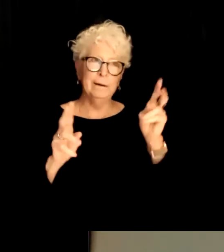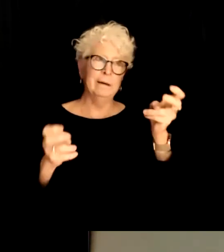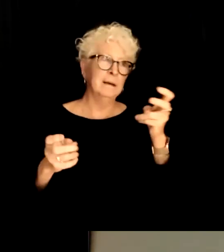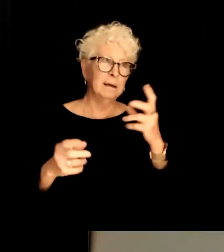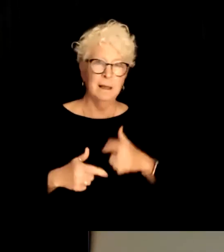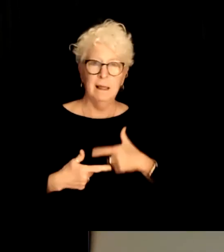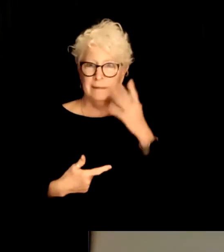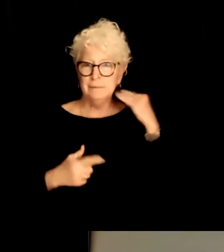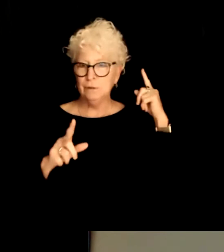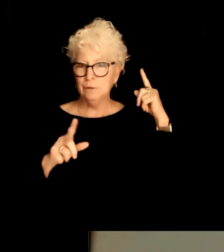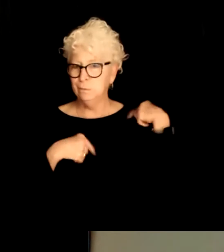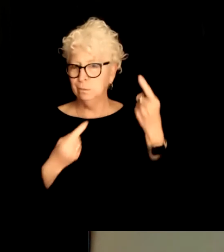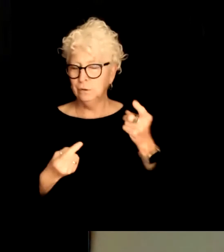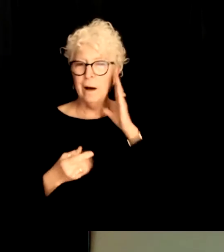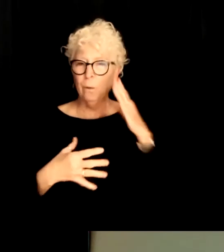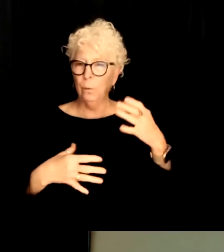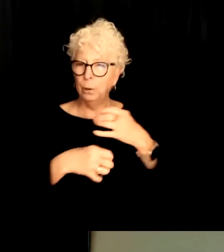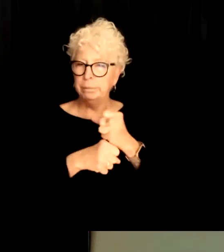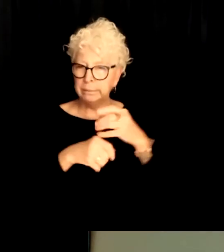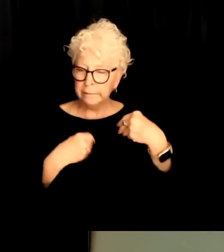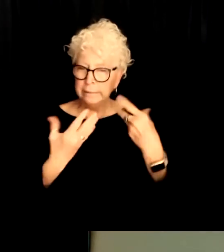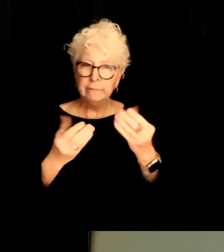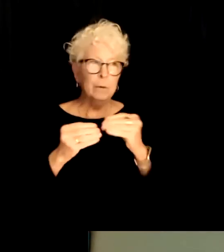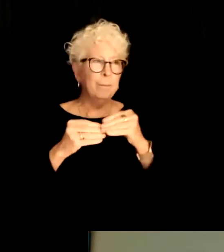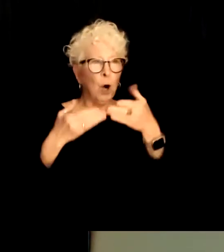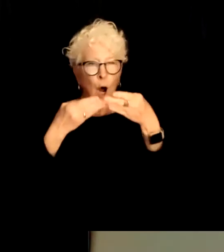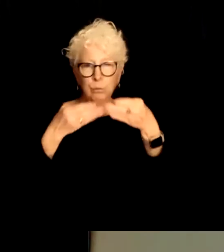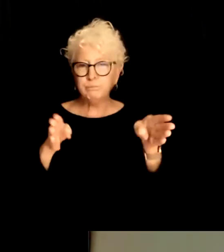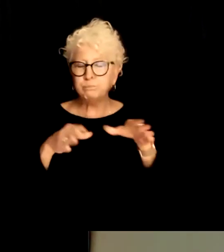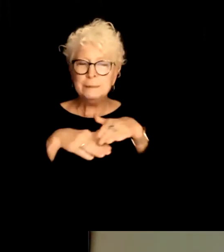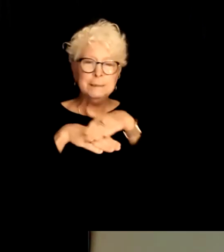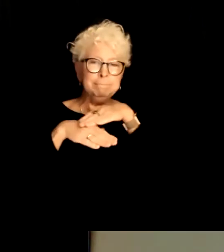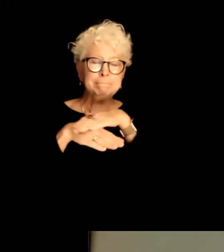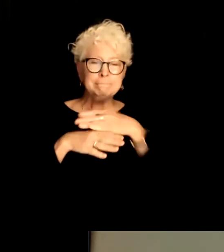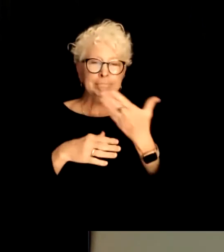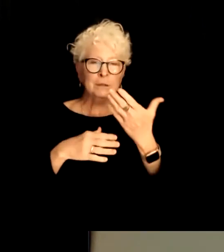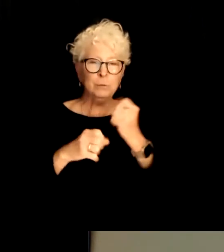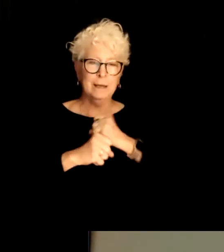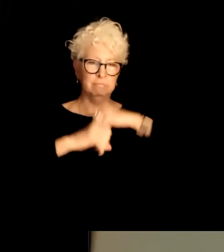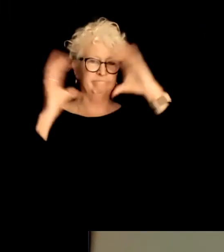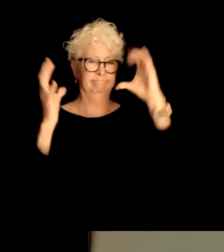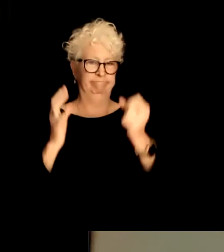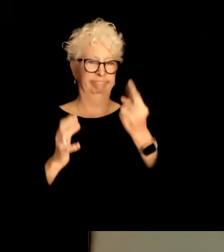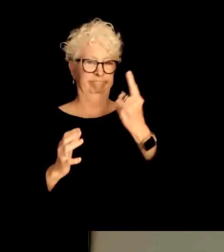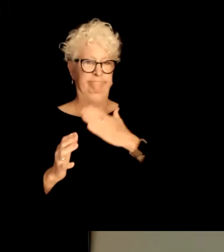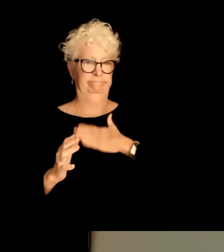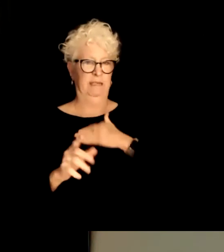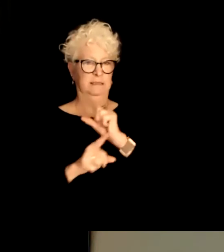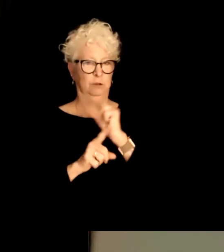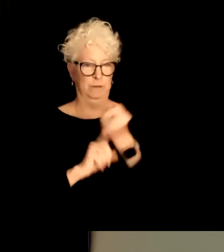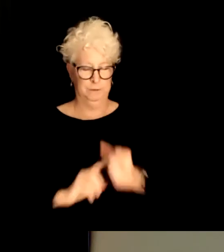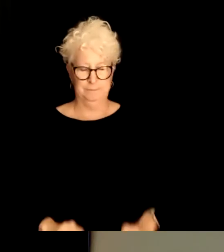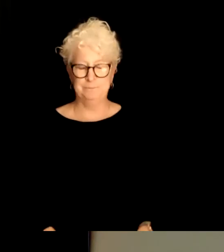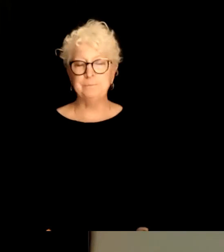But just to give a little bit of kind of general context to where I'm coming from, for the last 10 years, I've